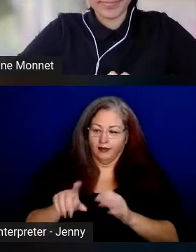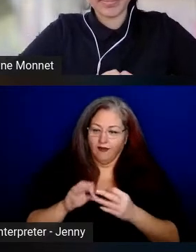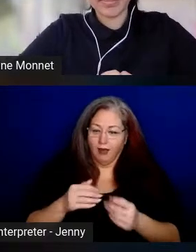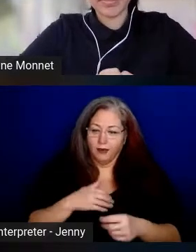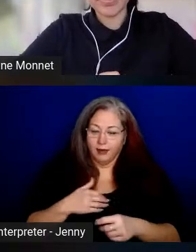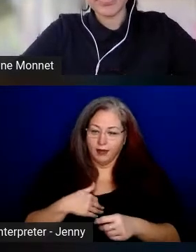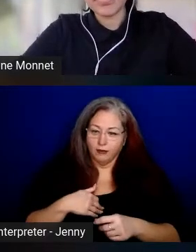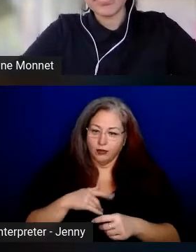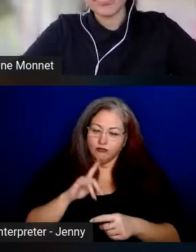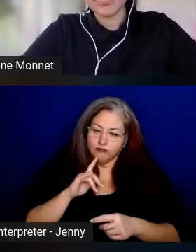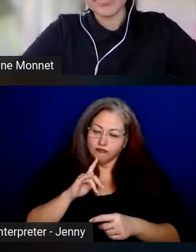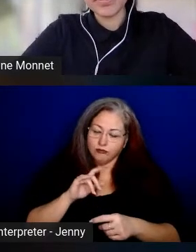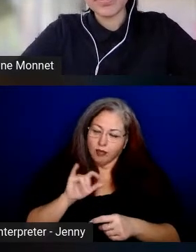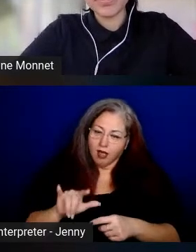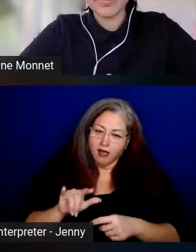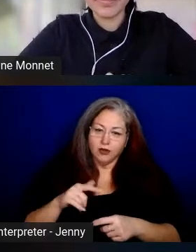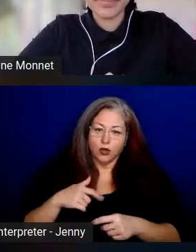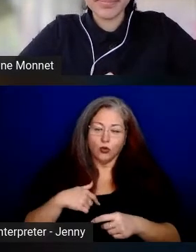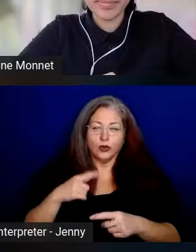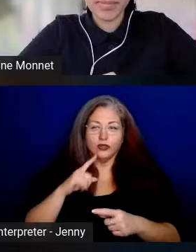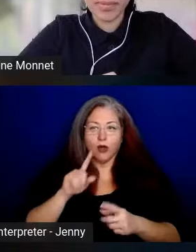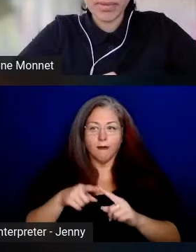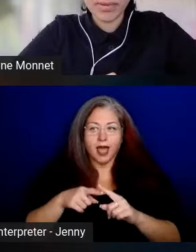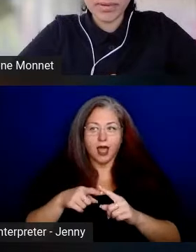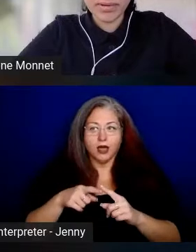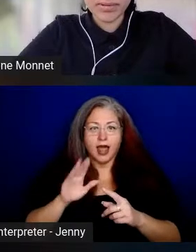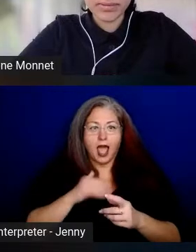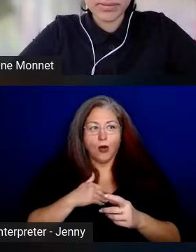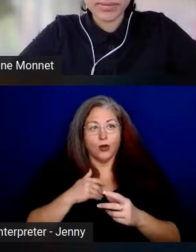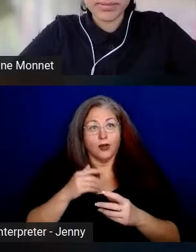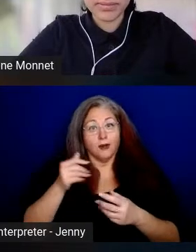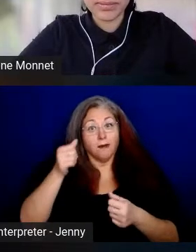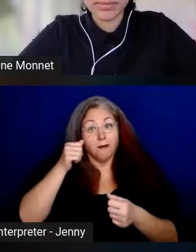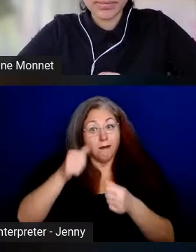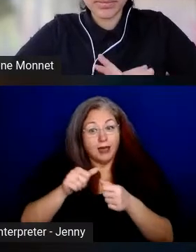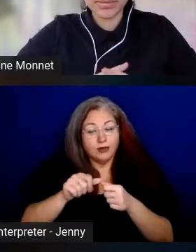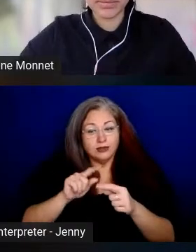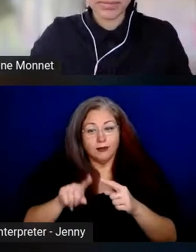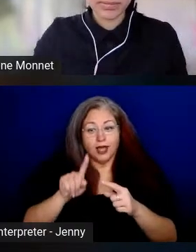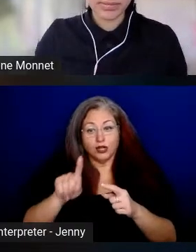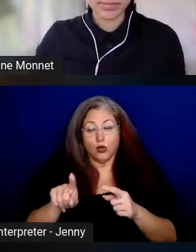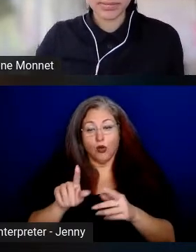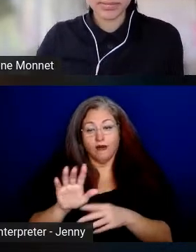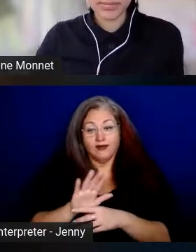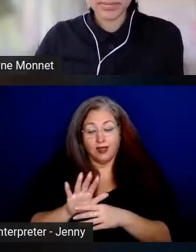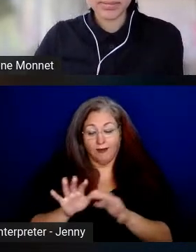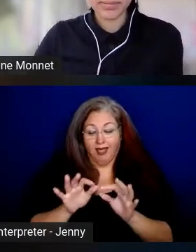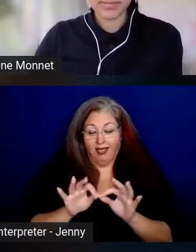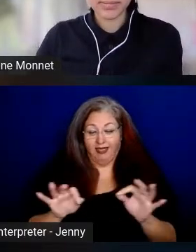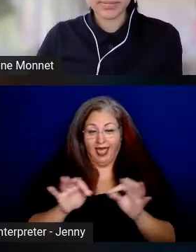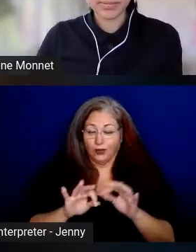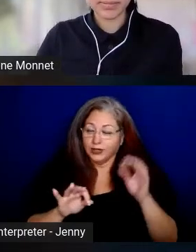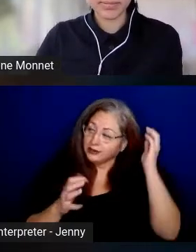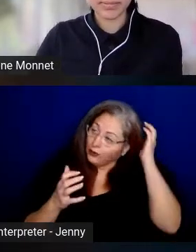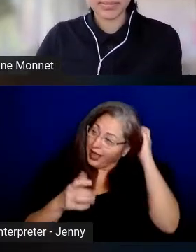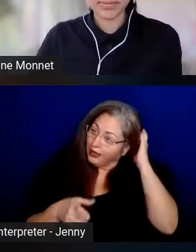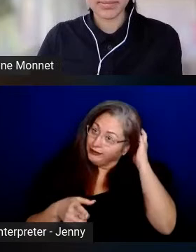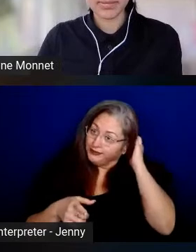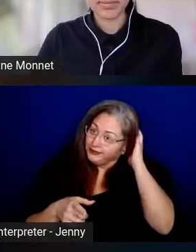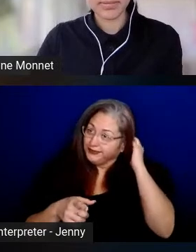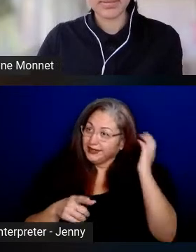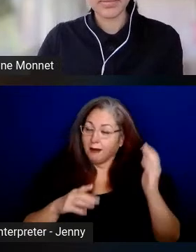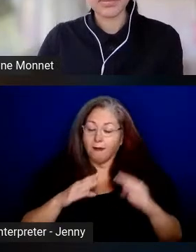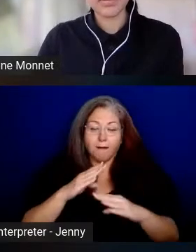focus on the memories we share, but the language here in your film is a barrier that